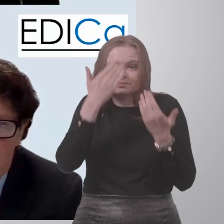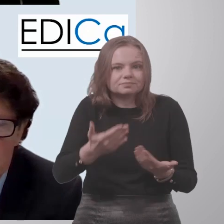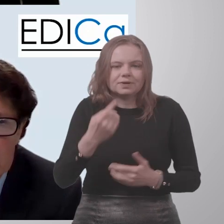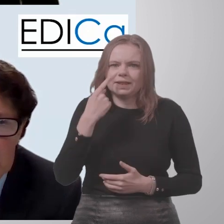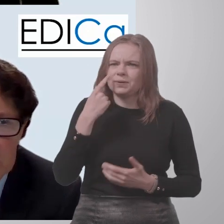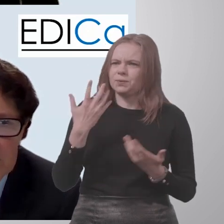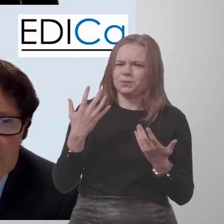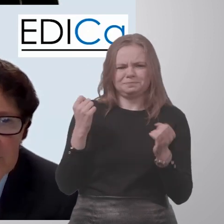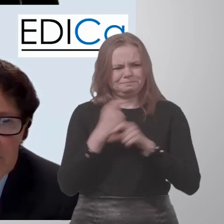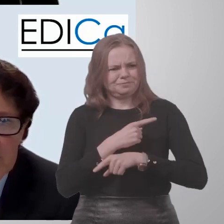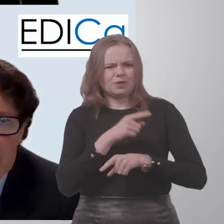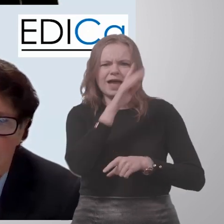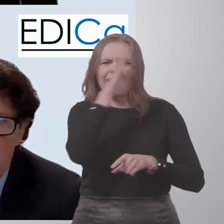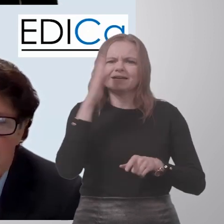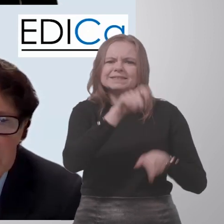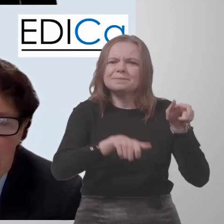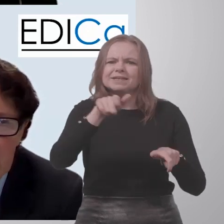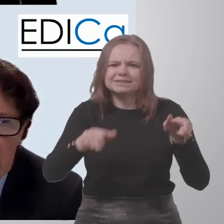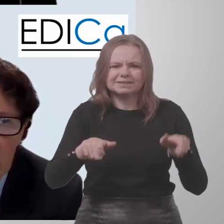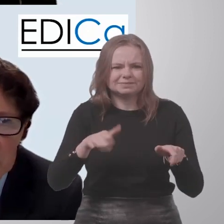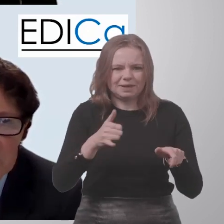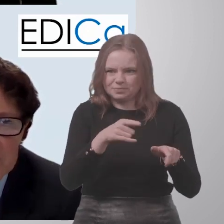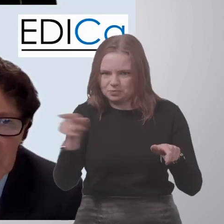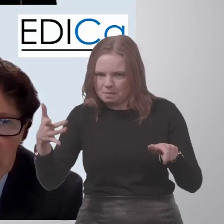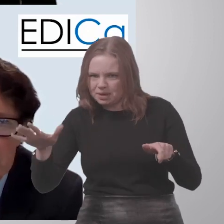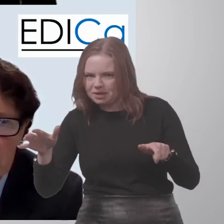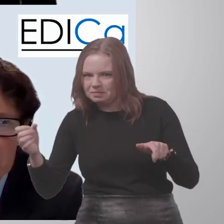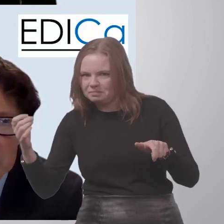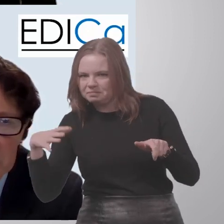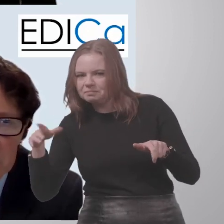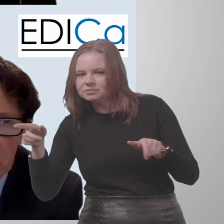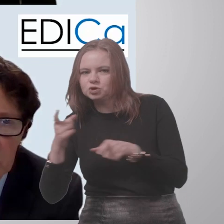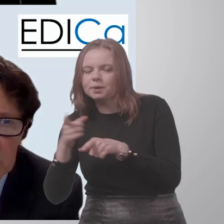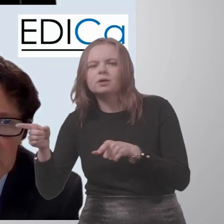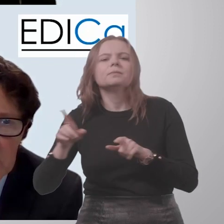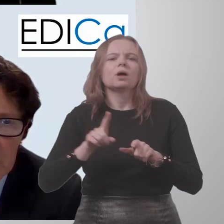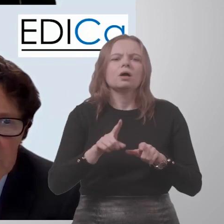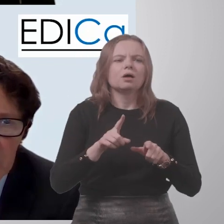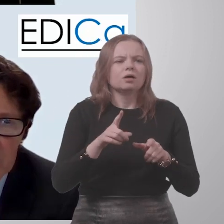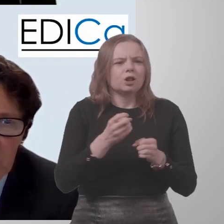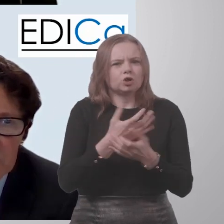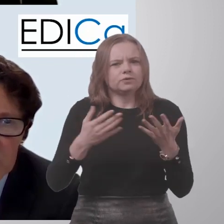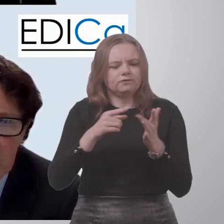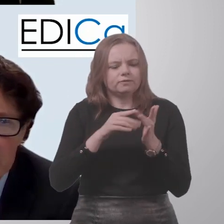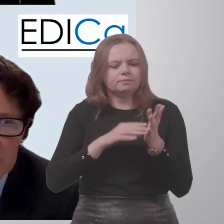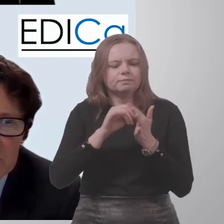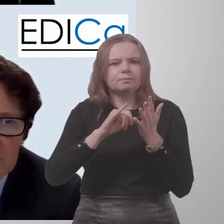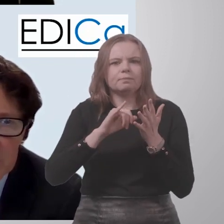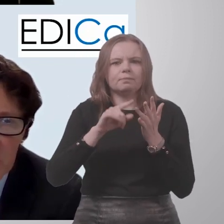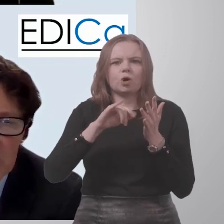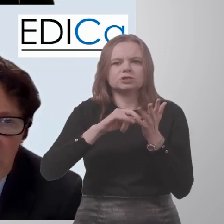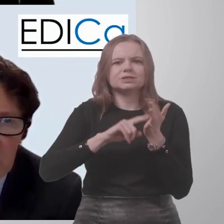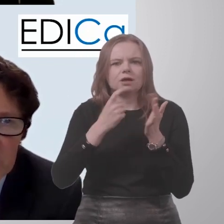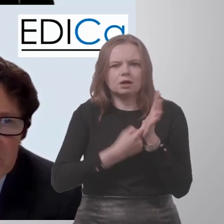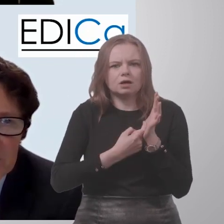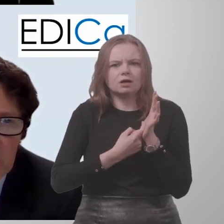sure if you're touching on this, but there is an almost sense of kind of imposter syndrome being an academic. You always feel like that